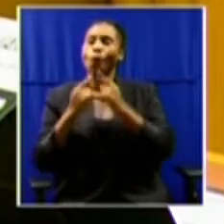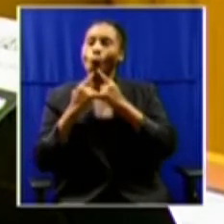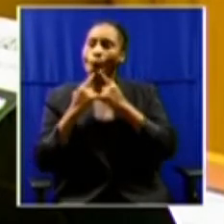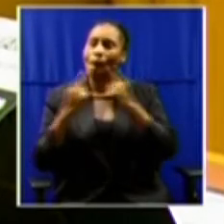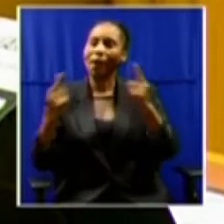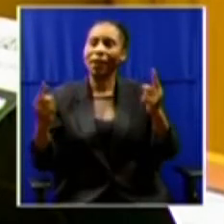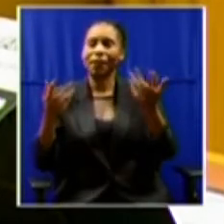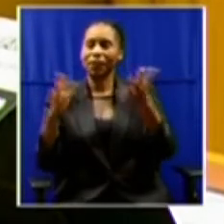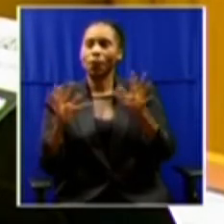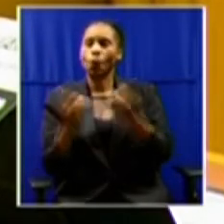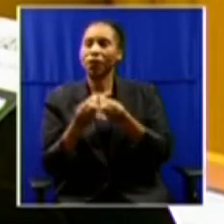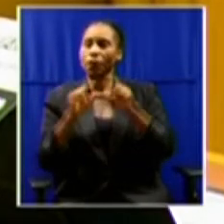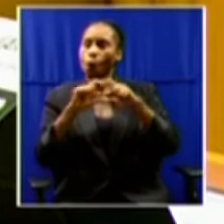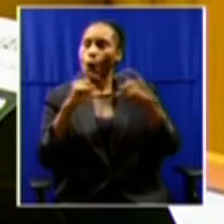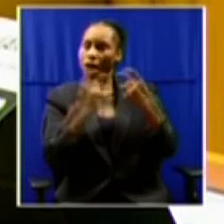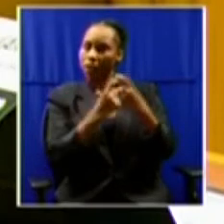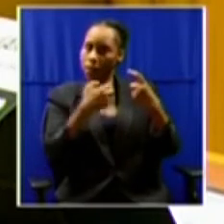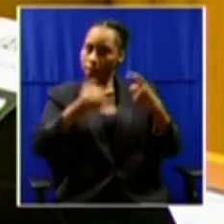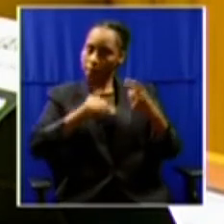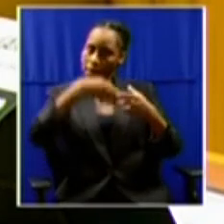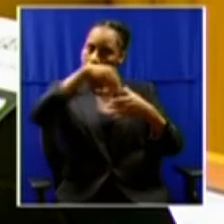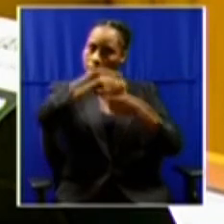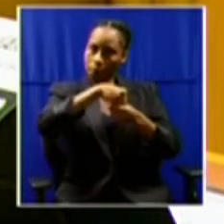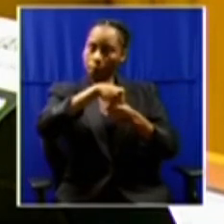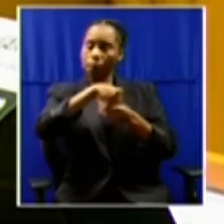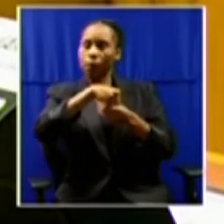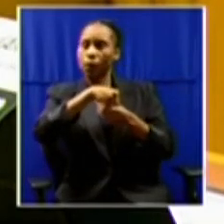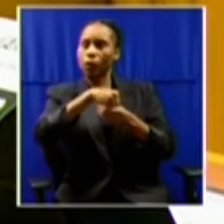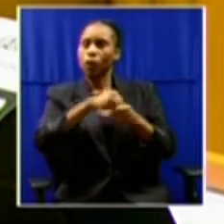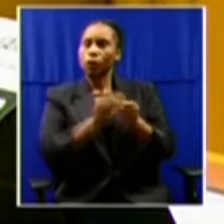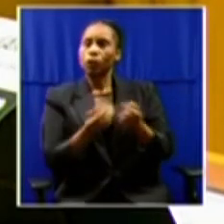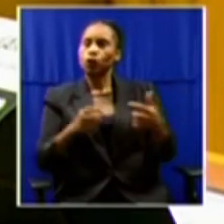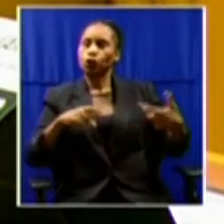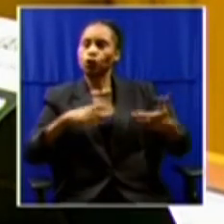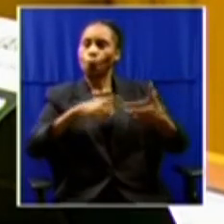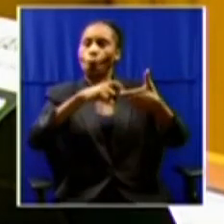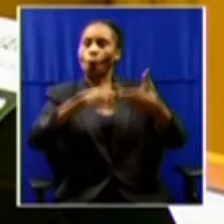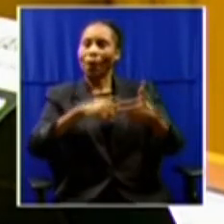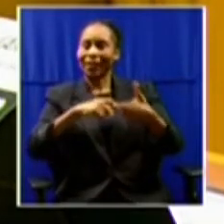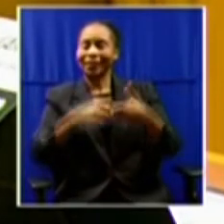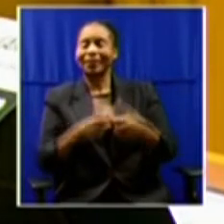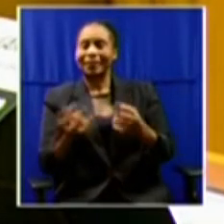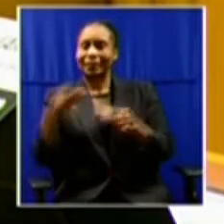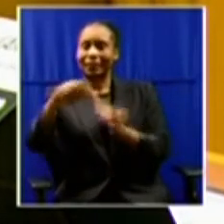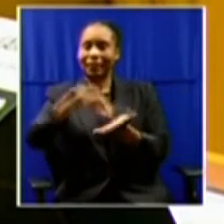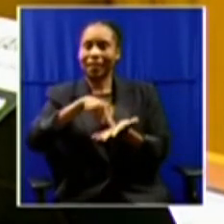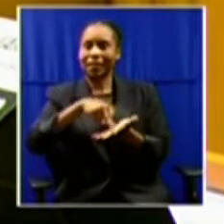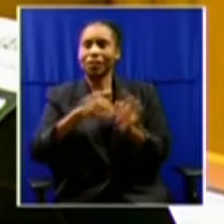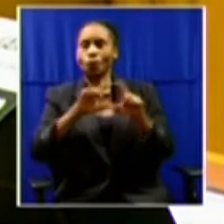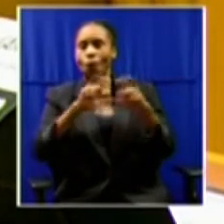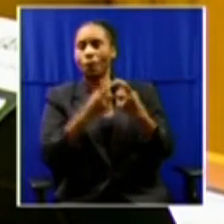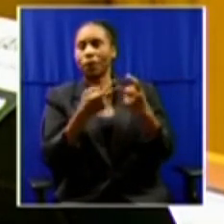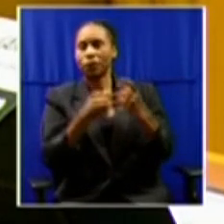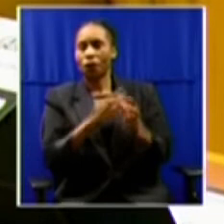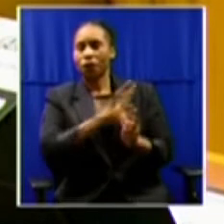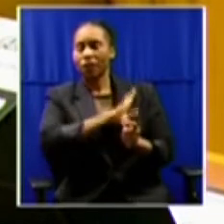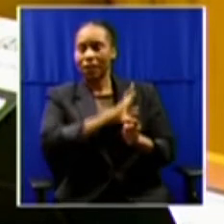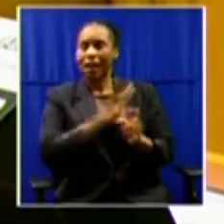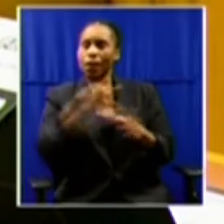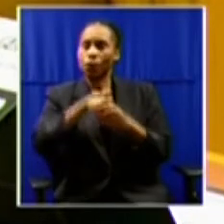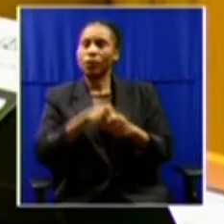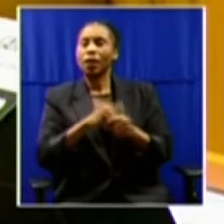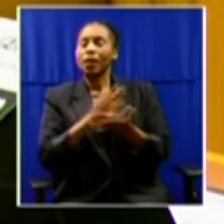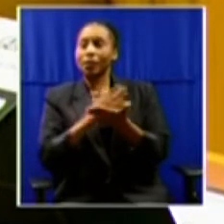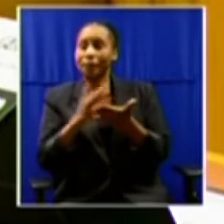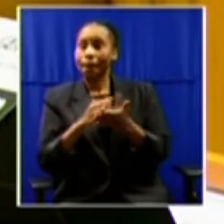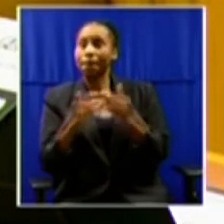the committee I belong to of the Joint Standing Committee on Defense, which also include some members of the Democratic Alliance